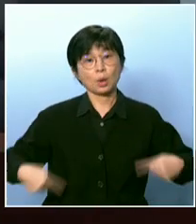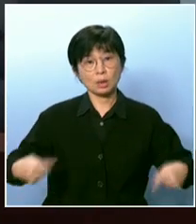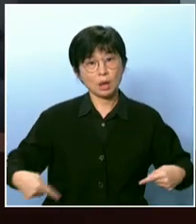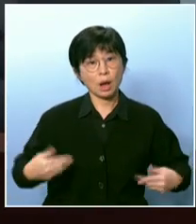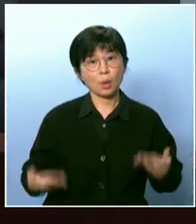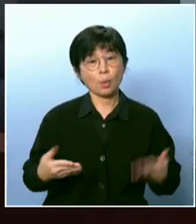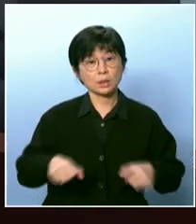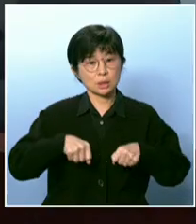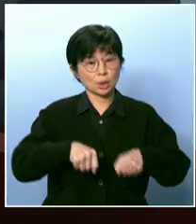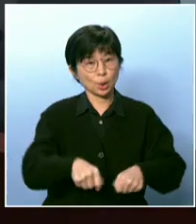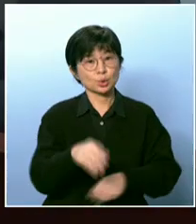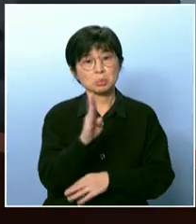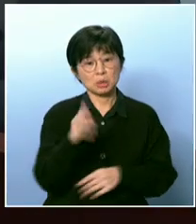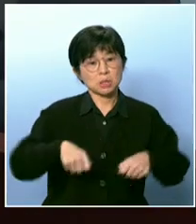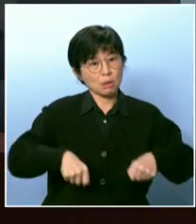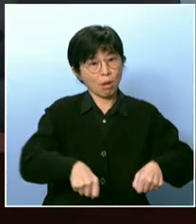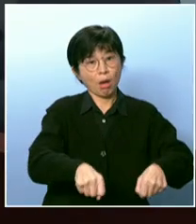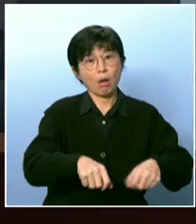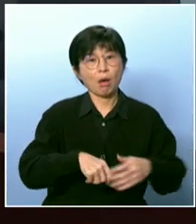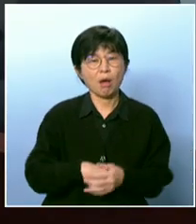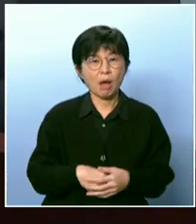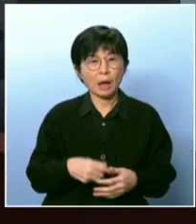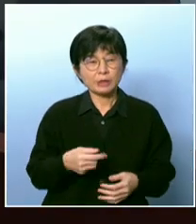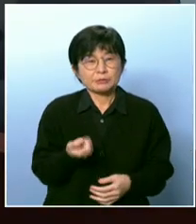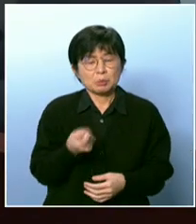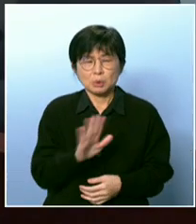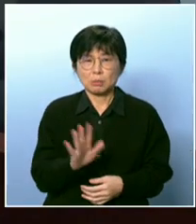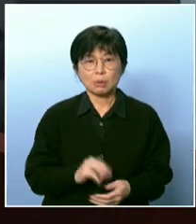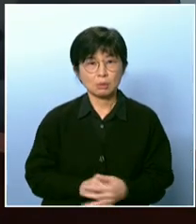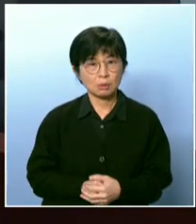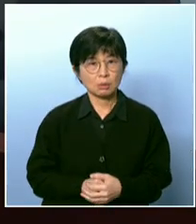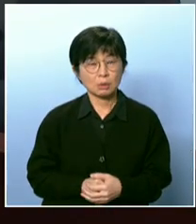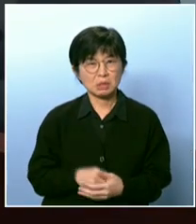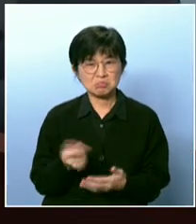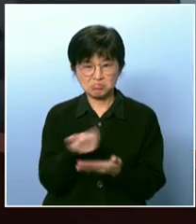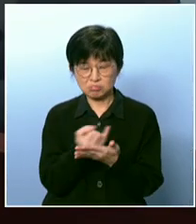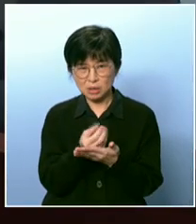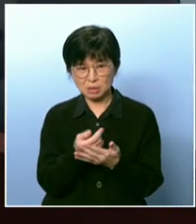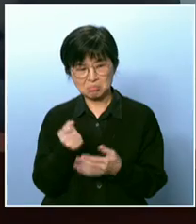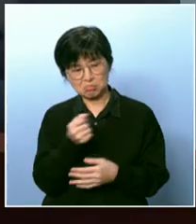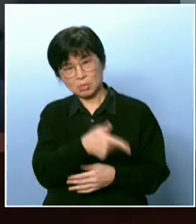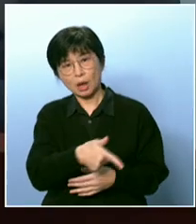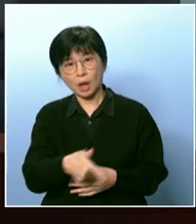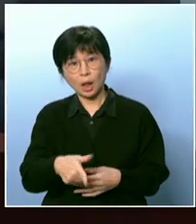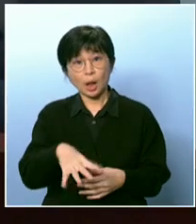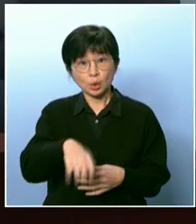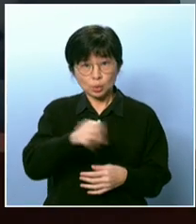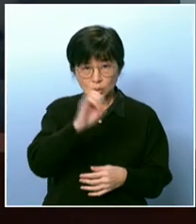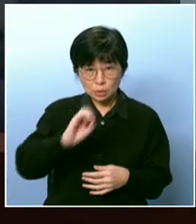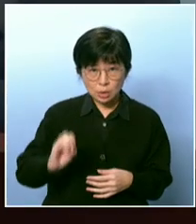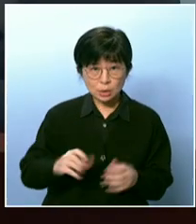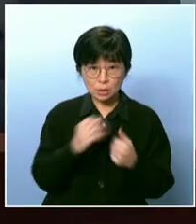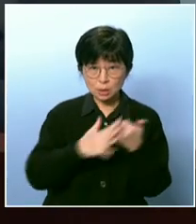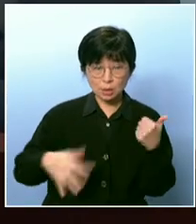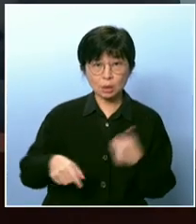a daycare center for the elderly and neighborhood elderly center, you would have many elderly persons probably taking the MTR